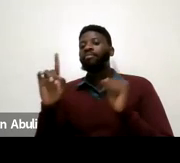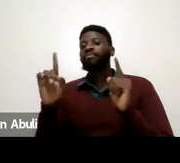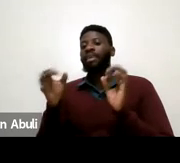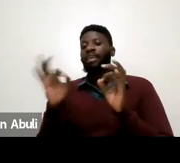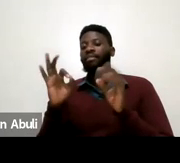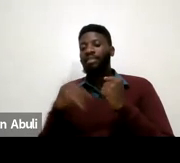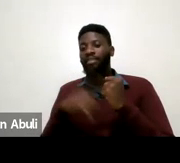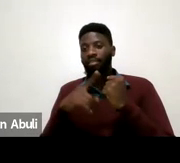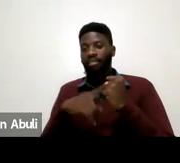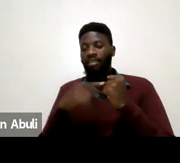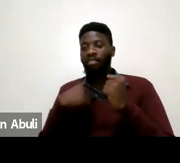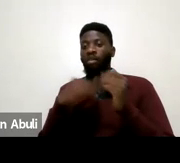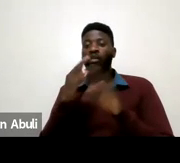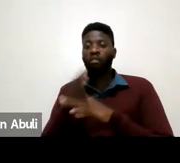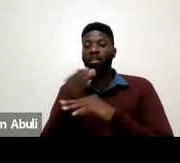a matrix of